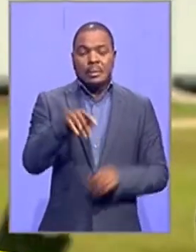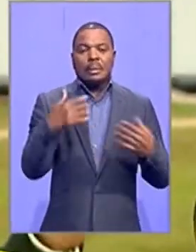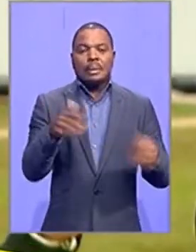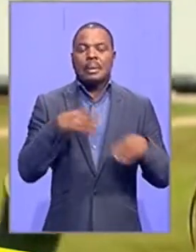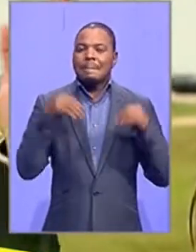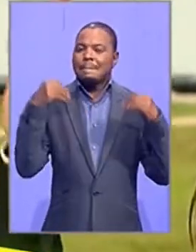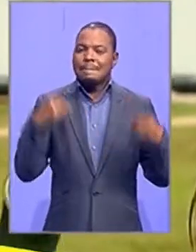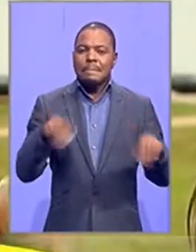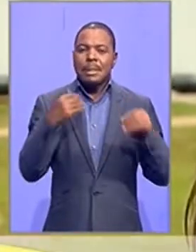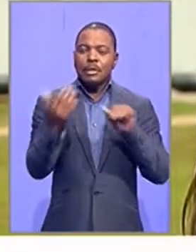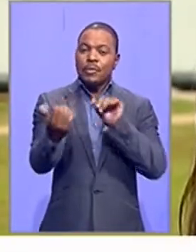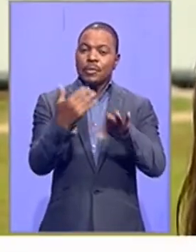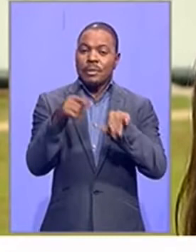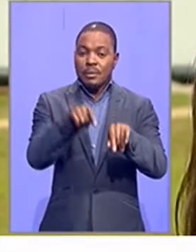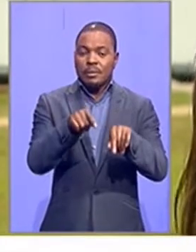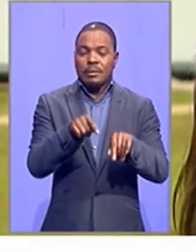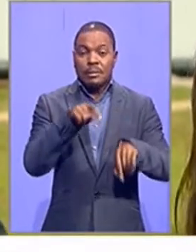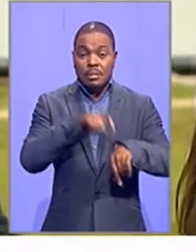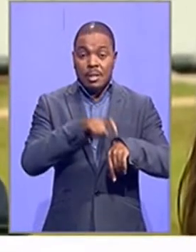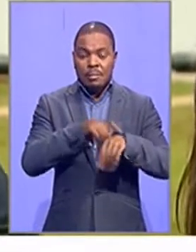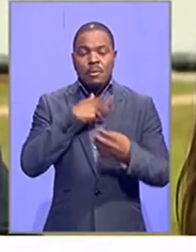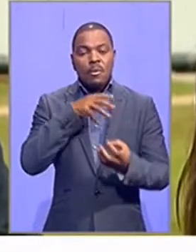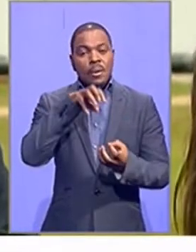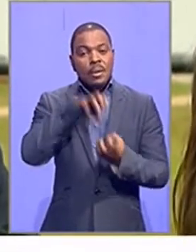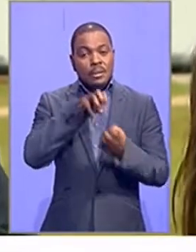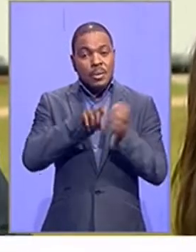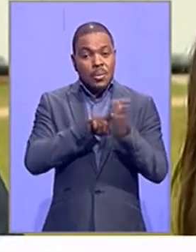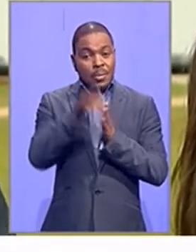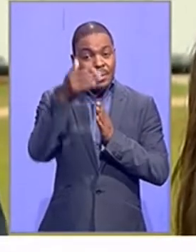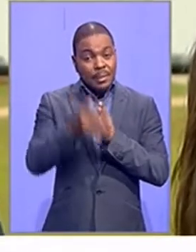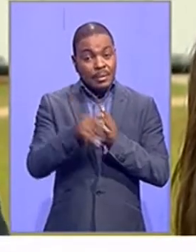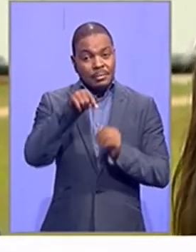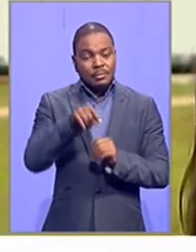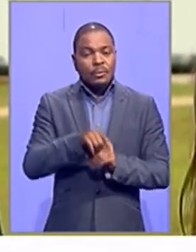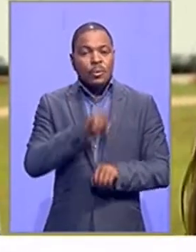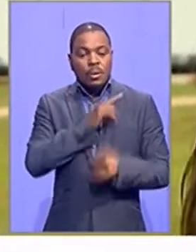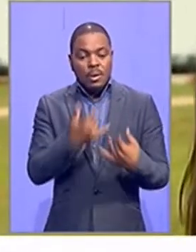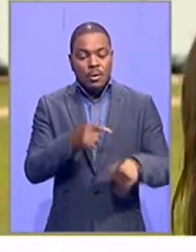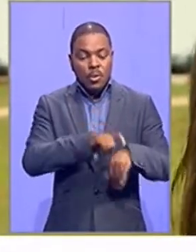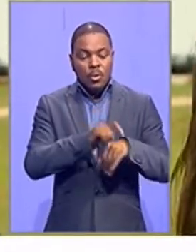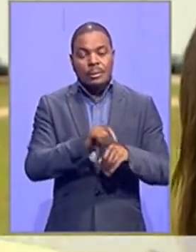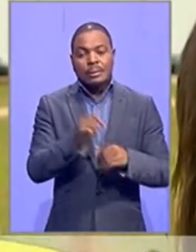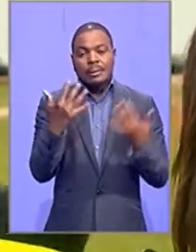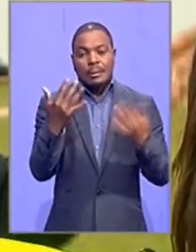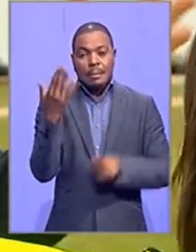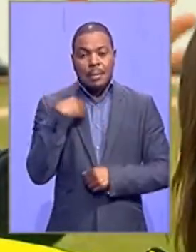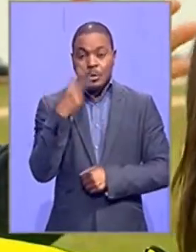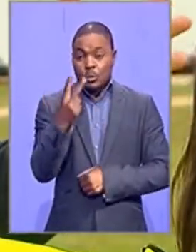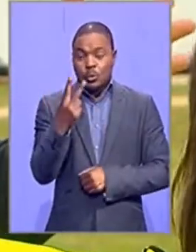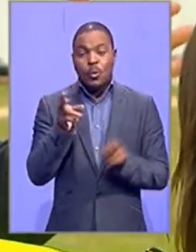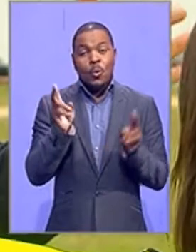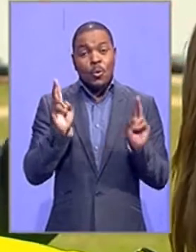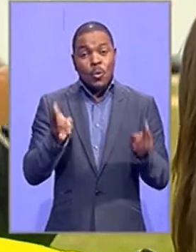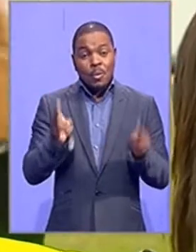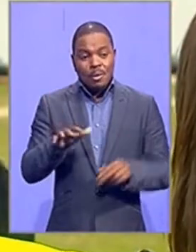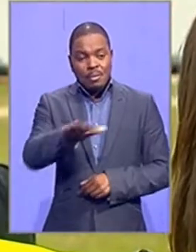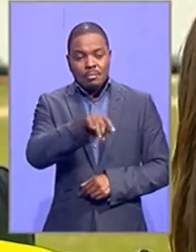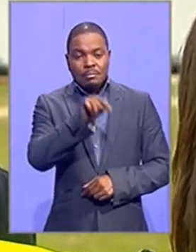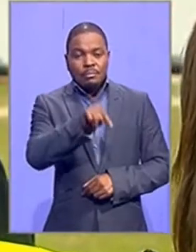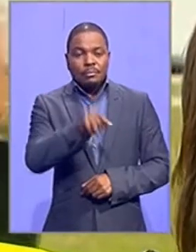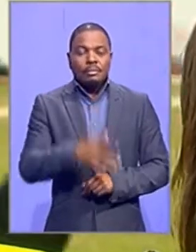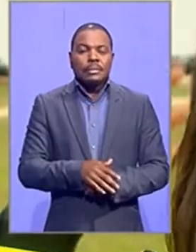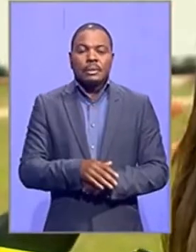road during this time of Easter. The time now is 2 o'clock. Normally this place will